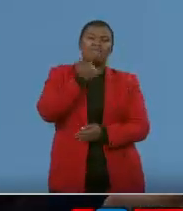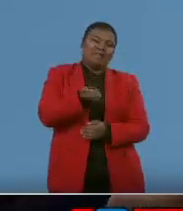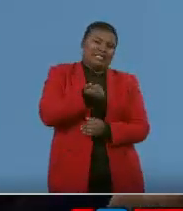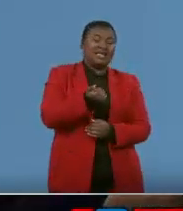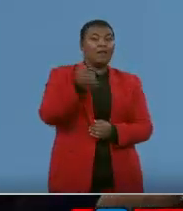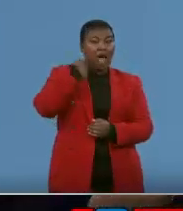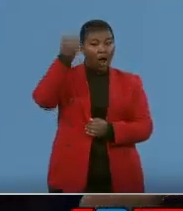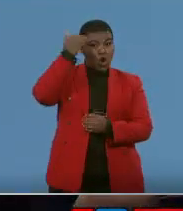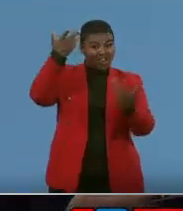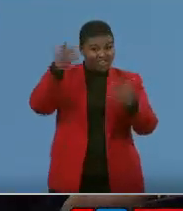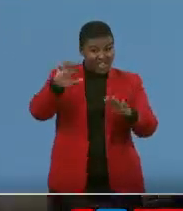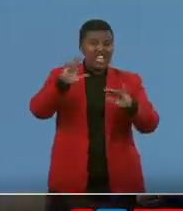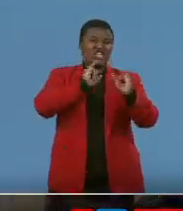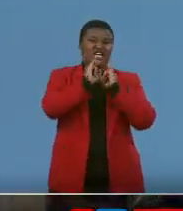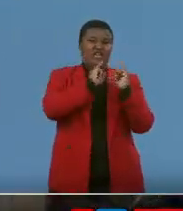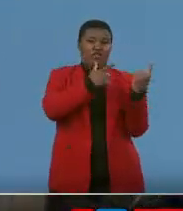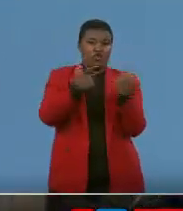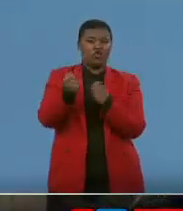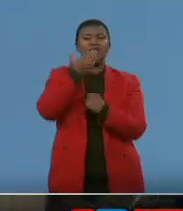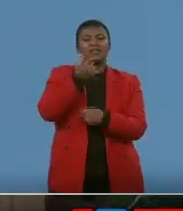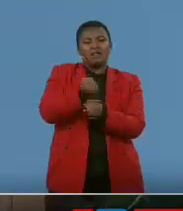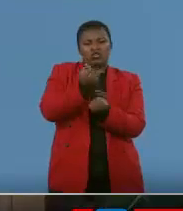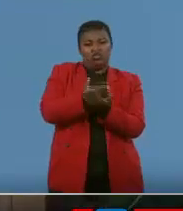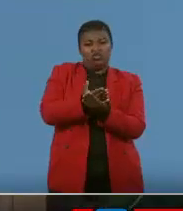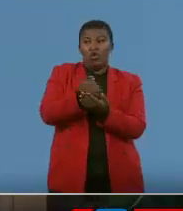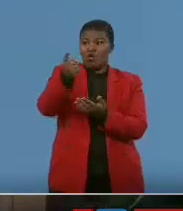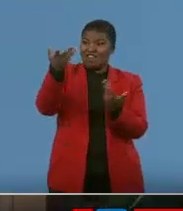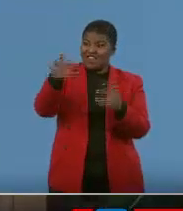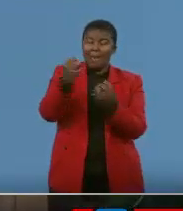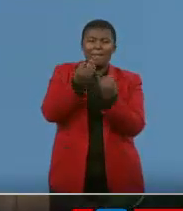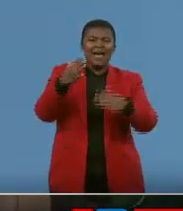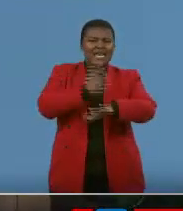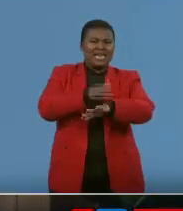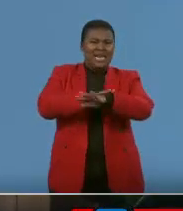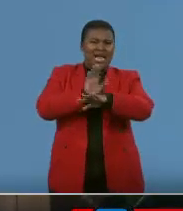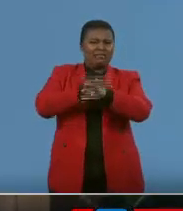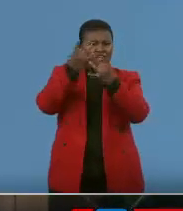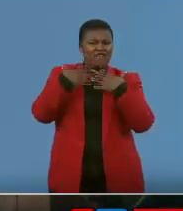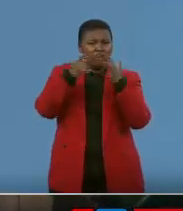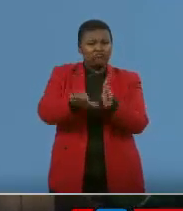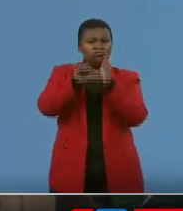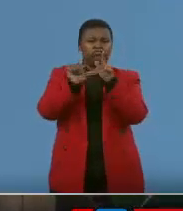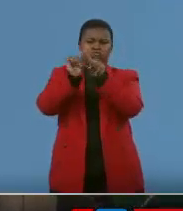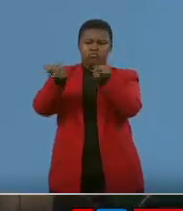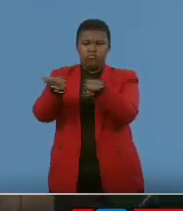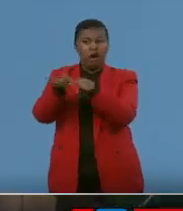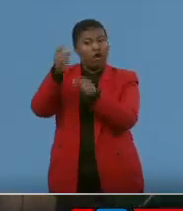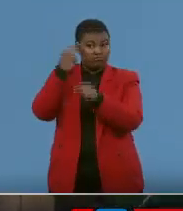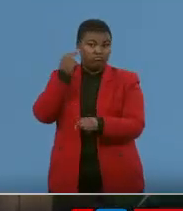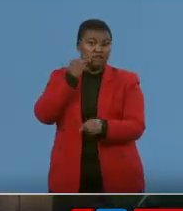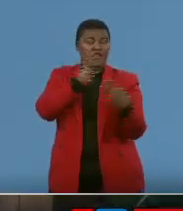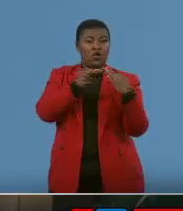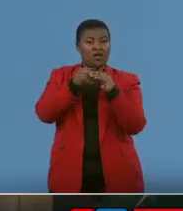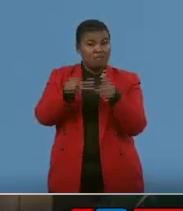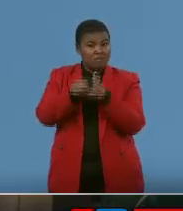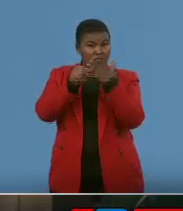know you've done interviews before. Use the analogy that you've given me a couple of times about how important that box is for the deaf community.